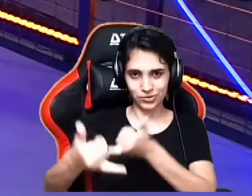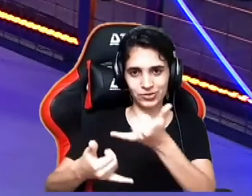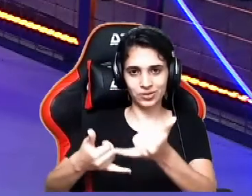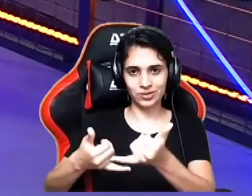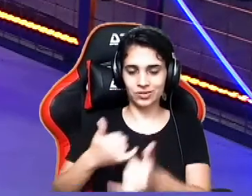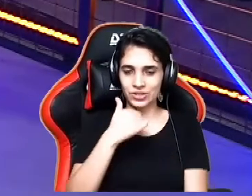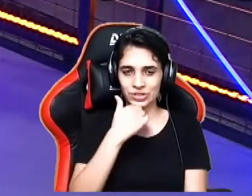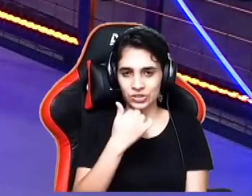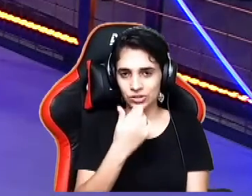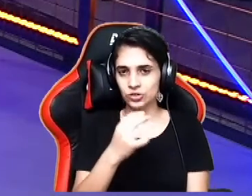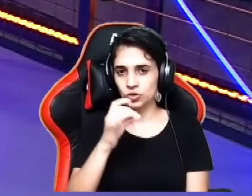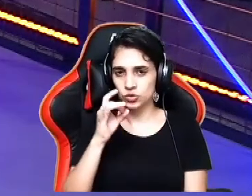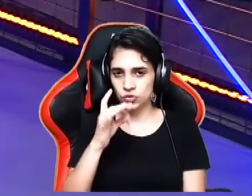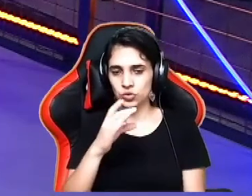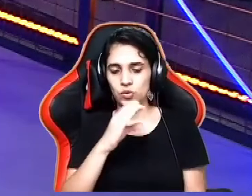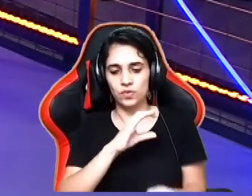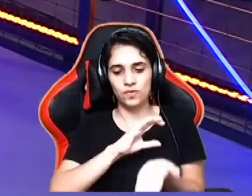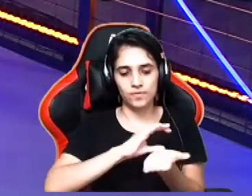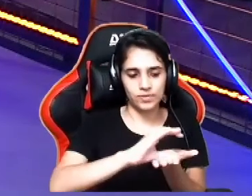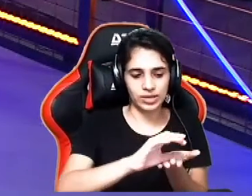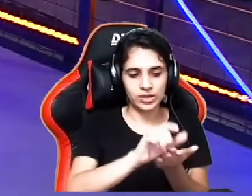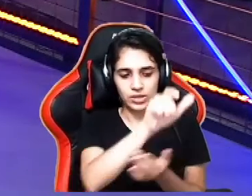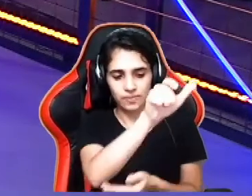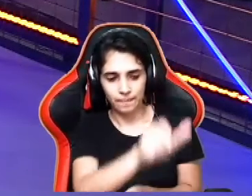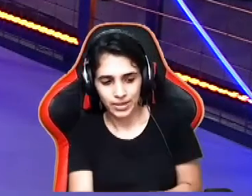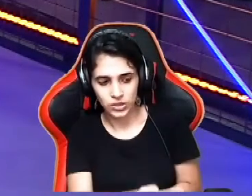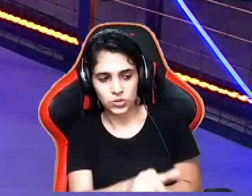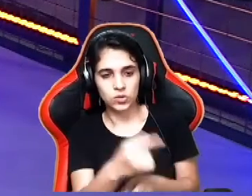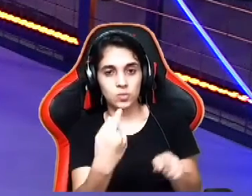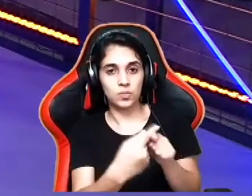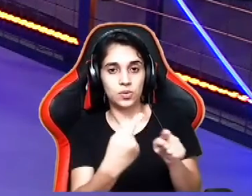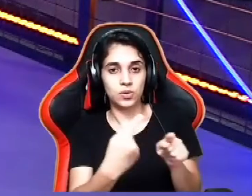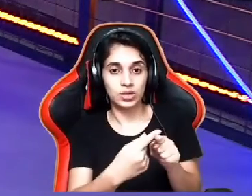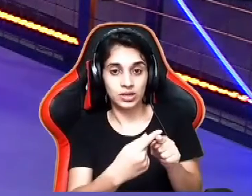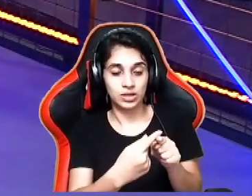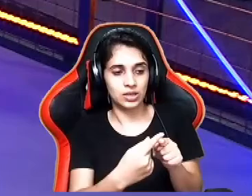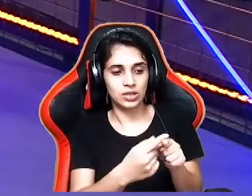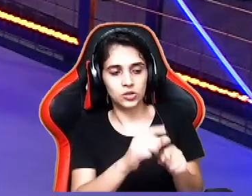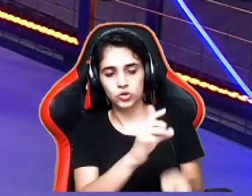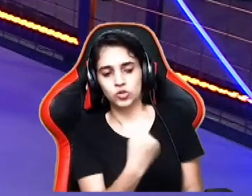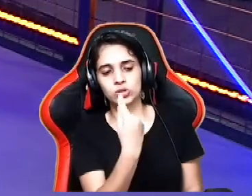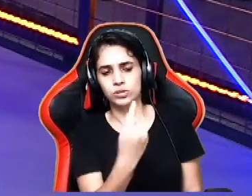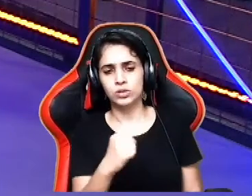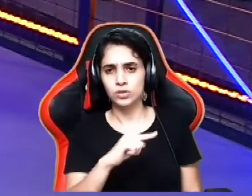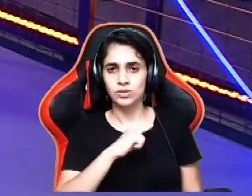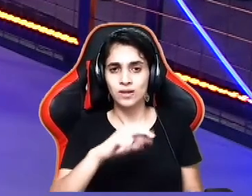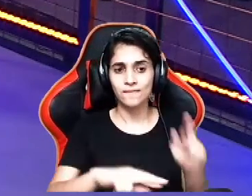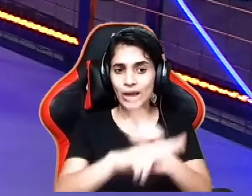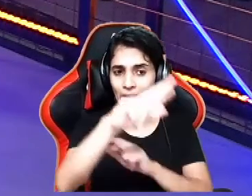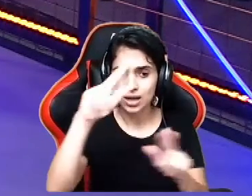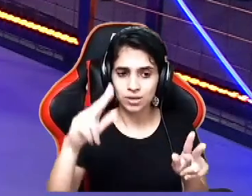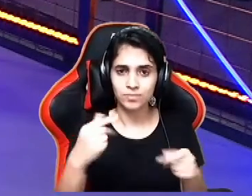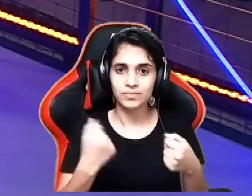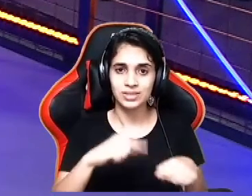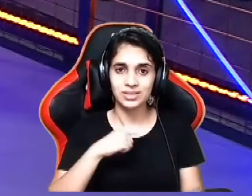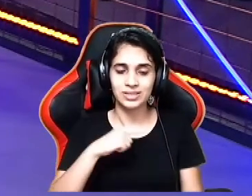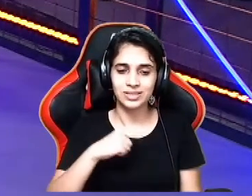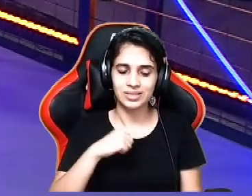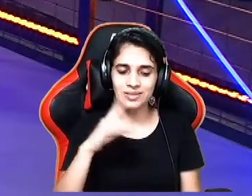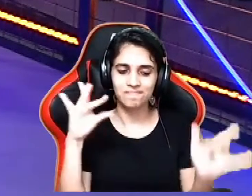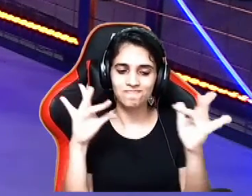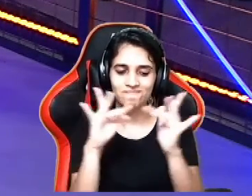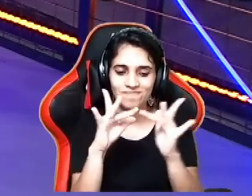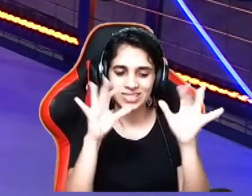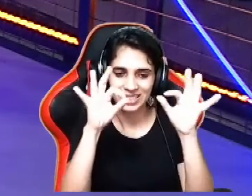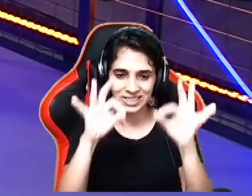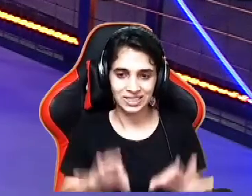with the você game. quer investir naquele cara que você fala, It's no não, use just investing esse in the influencer dude, in precisa the girl, because they investir have mais. the figures. There has to be a